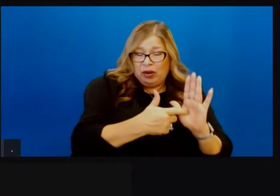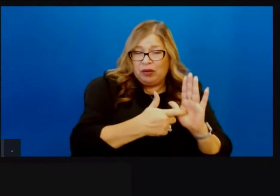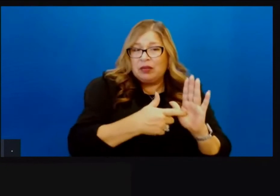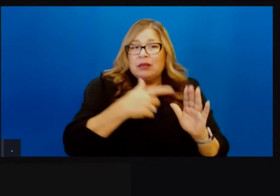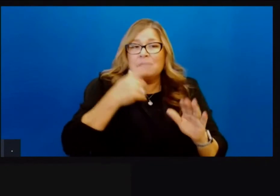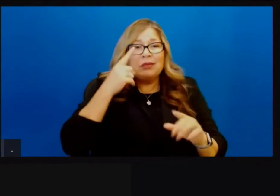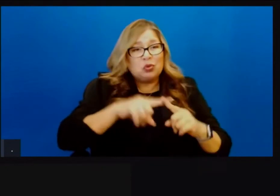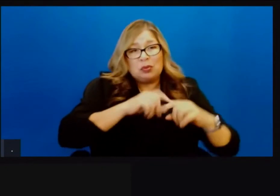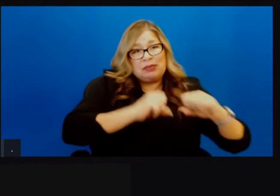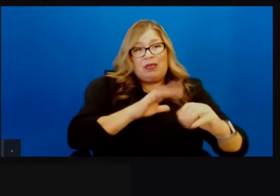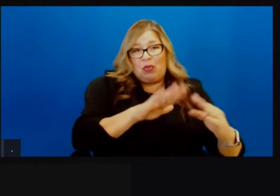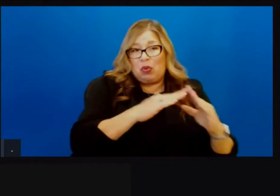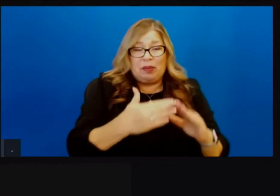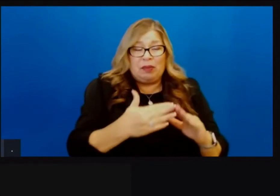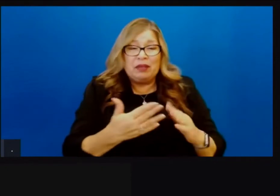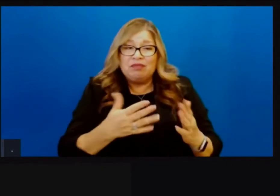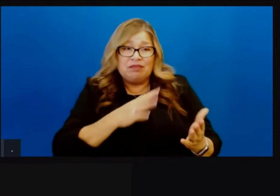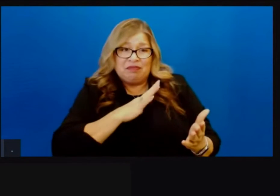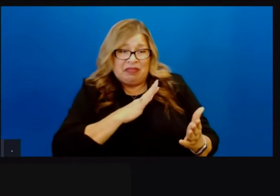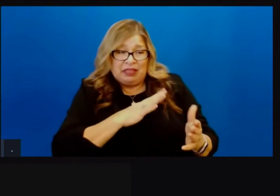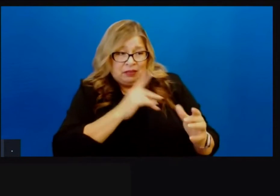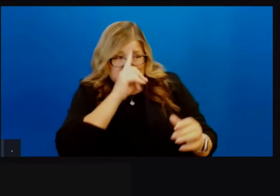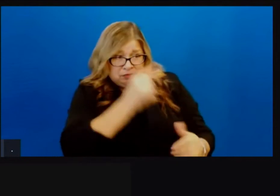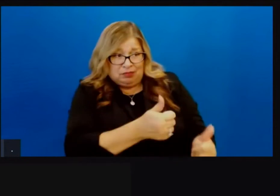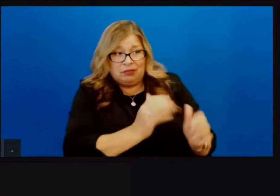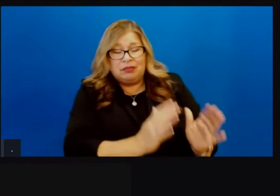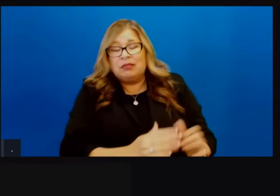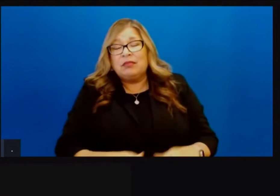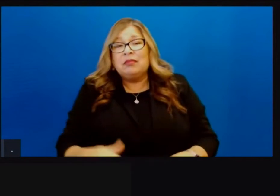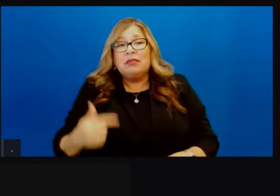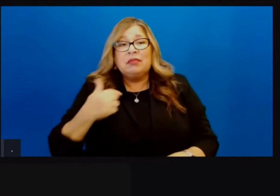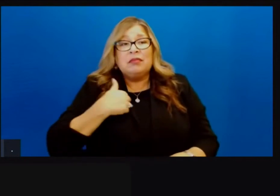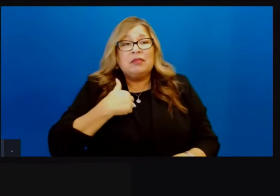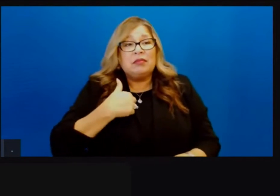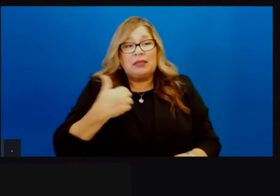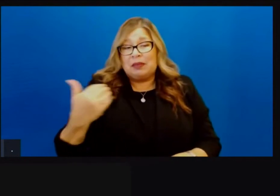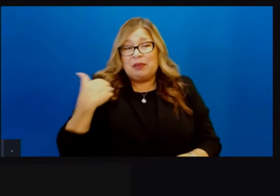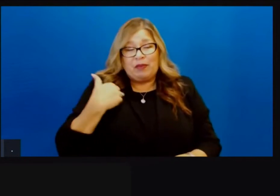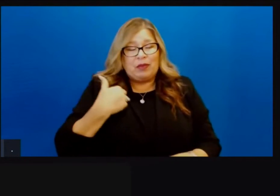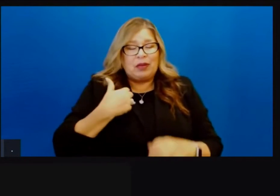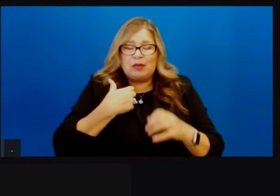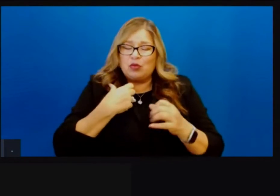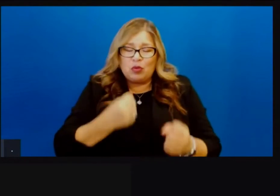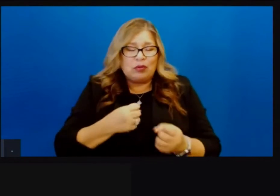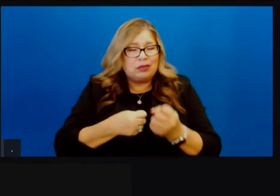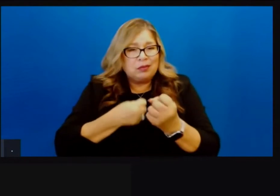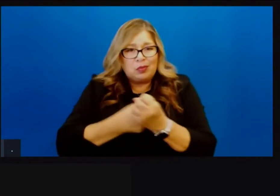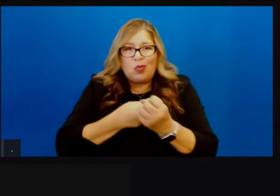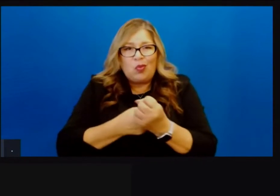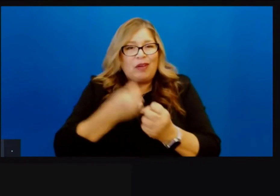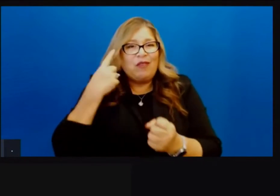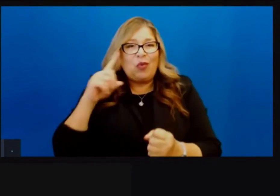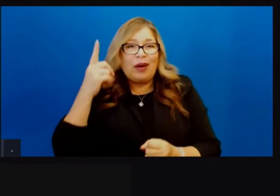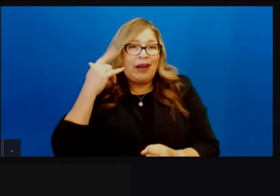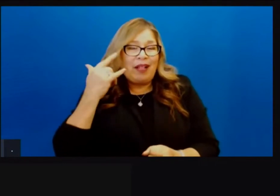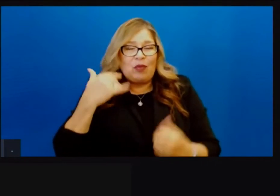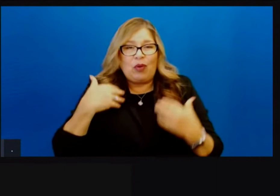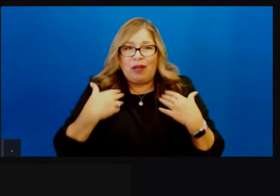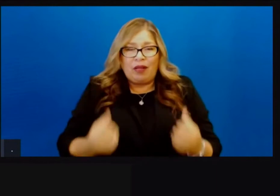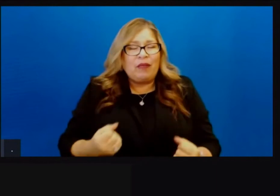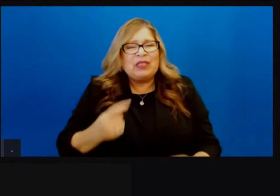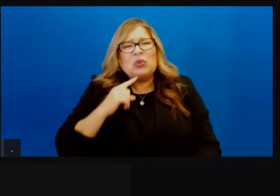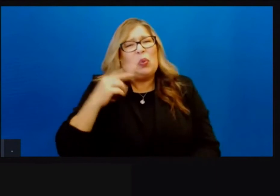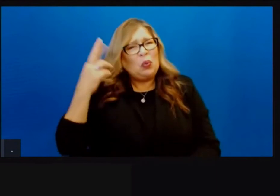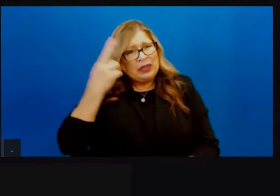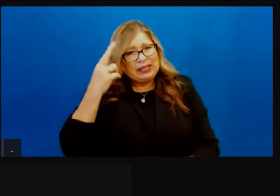their community safe. And as somebody who's stood for supporting Californians' health, that's a very reasonable decision to